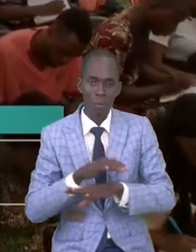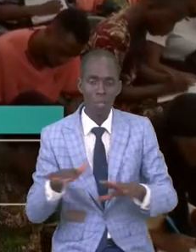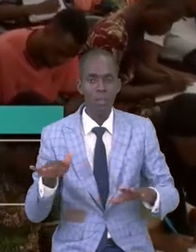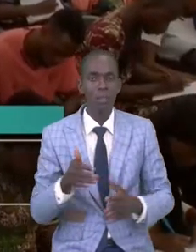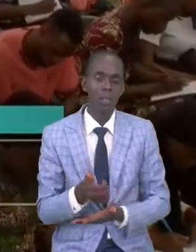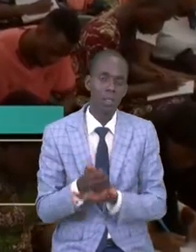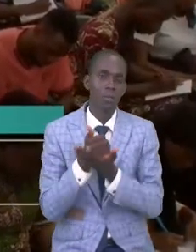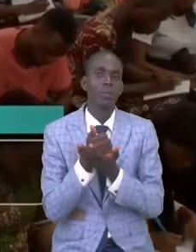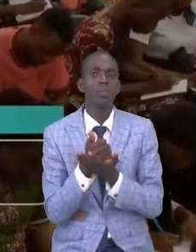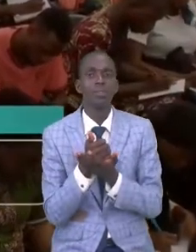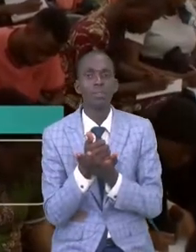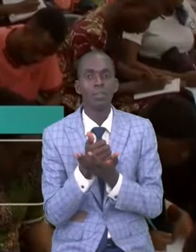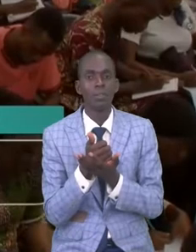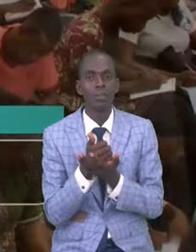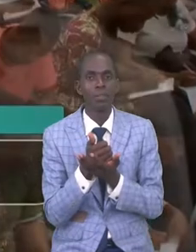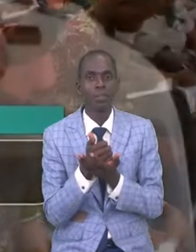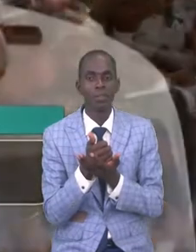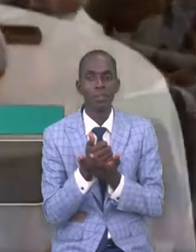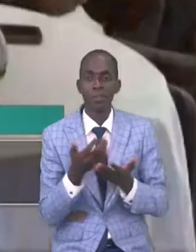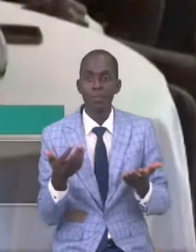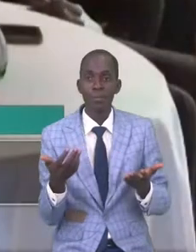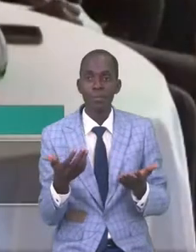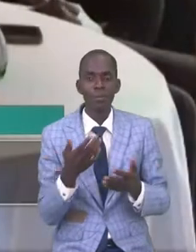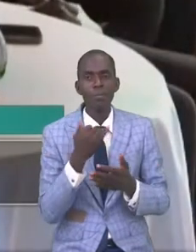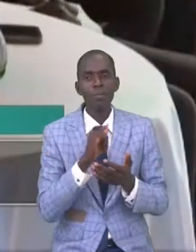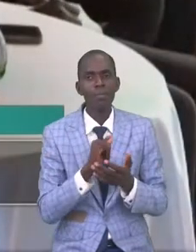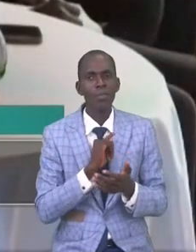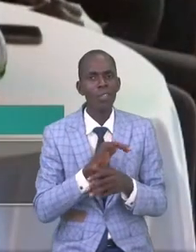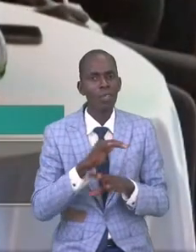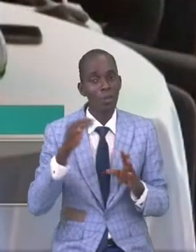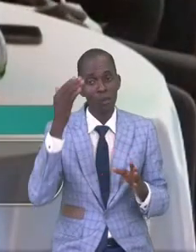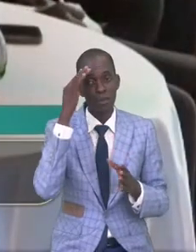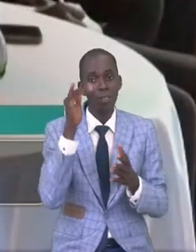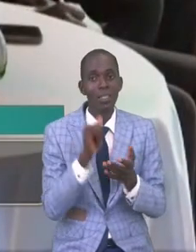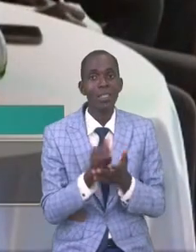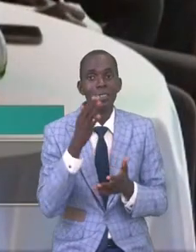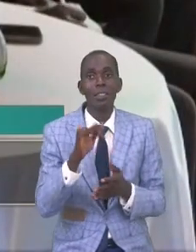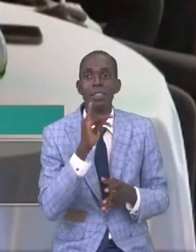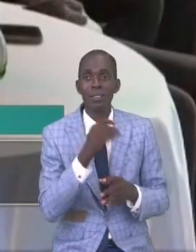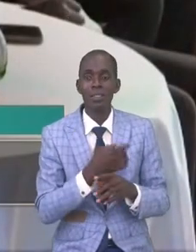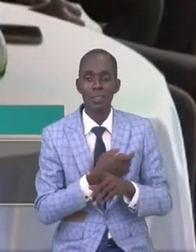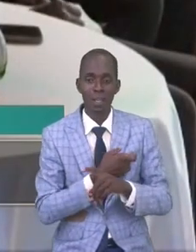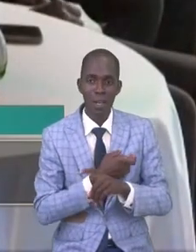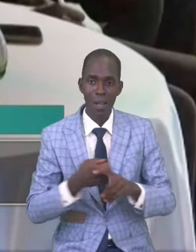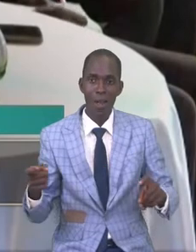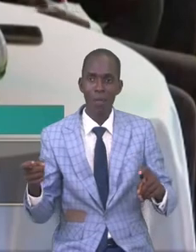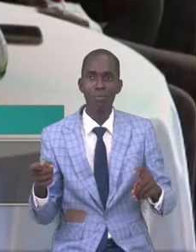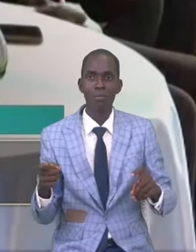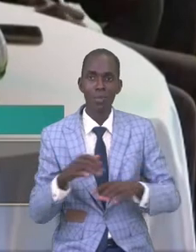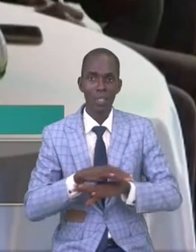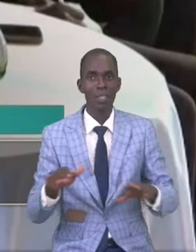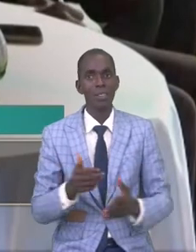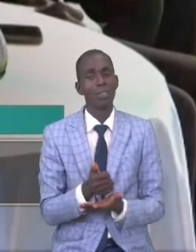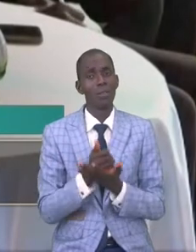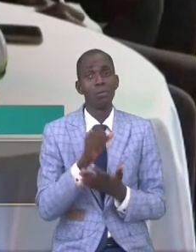help. Also, I didn't know there is harmful help. Of course, there is. There are people